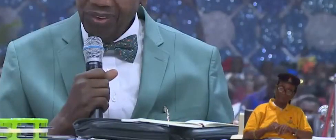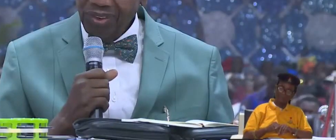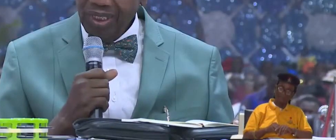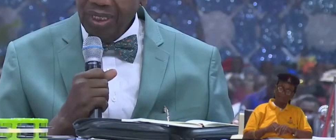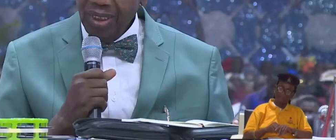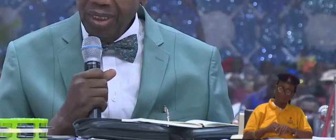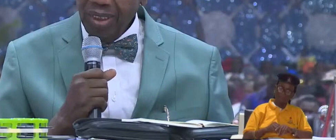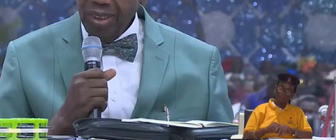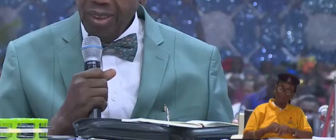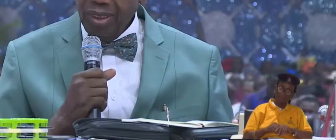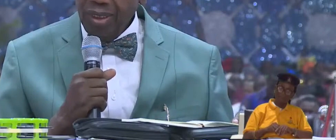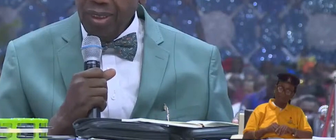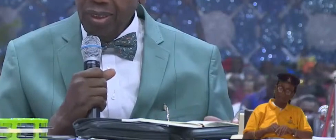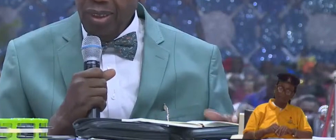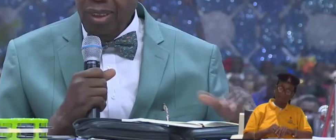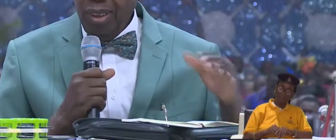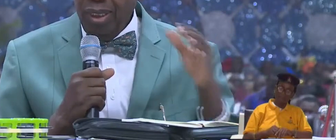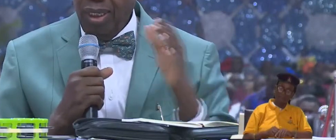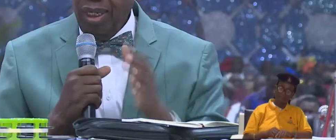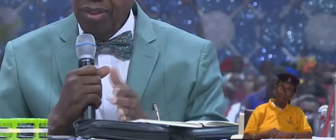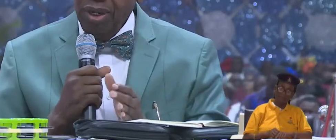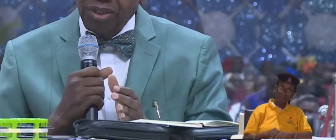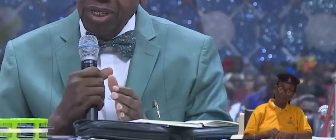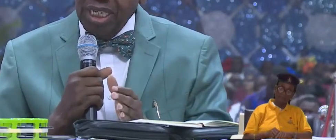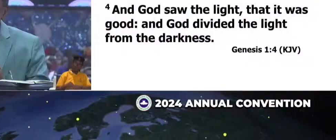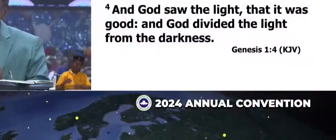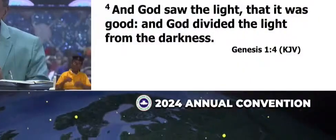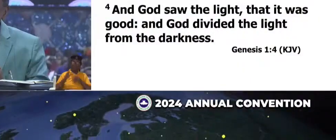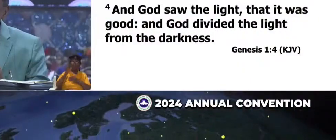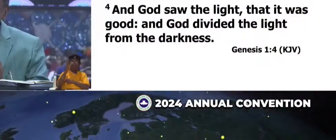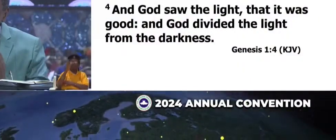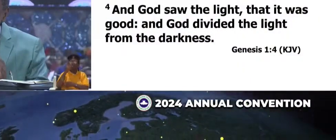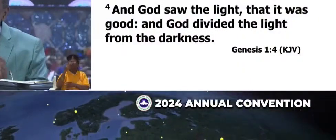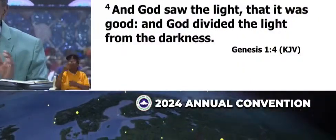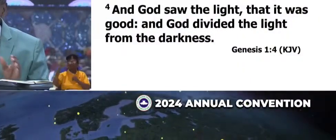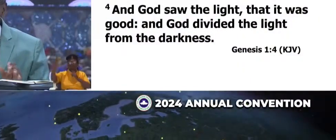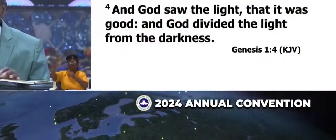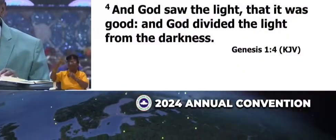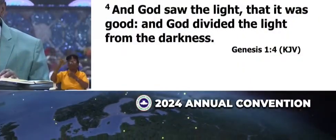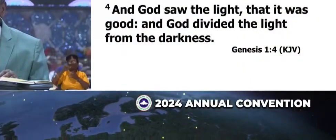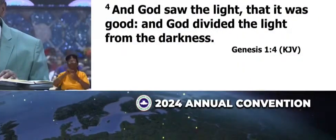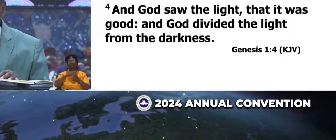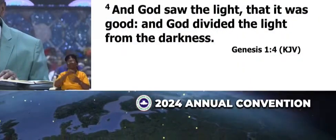And God saw the light that it was good.